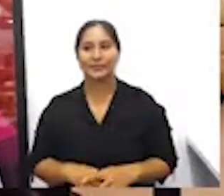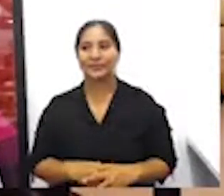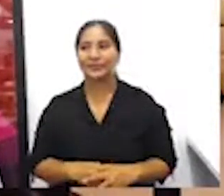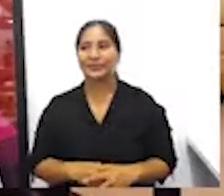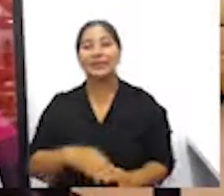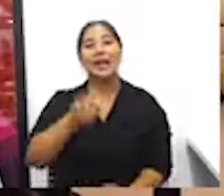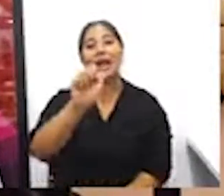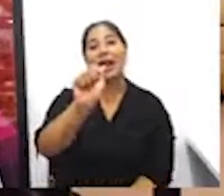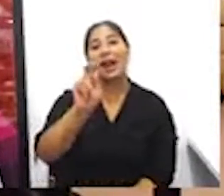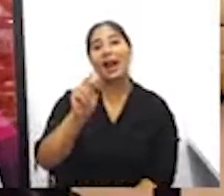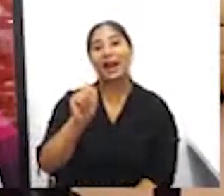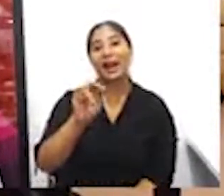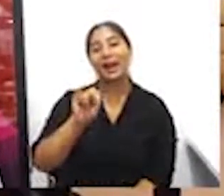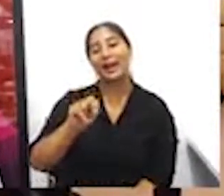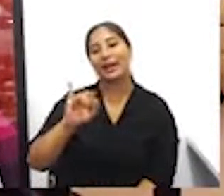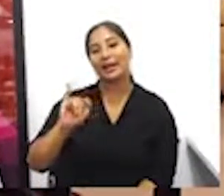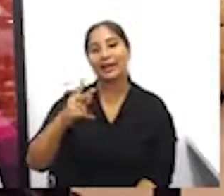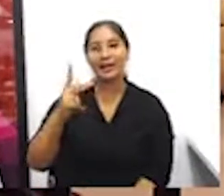please.